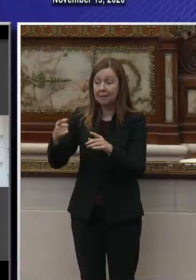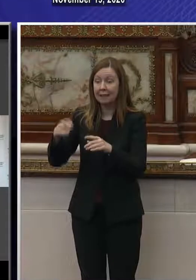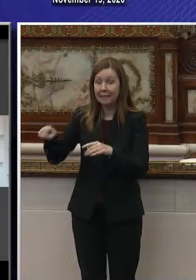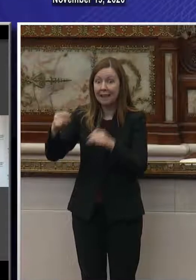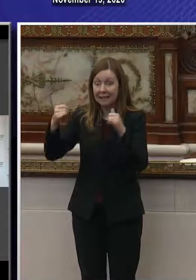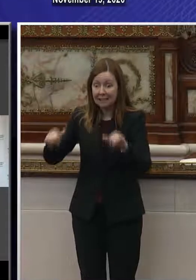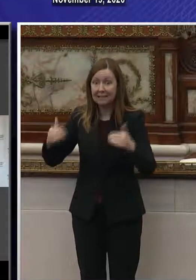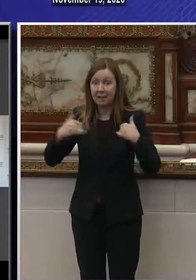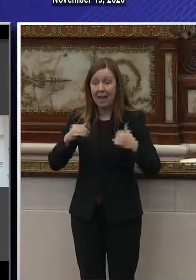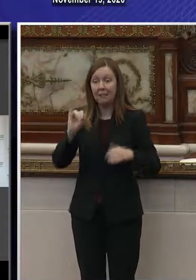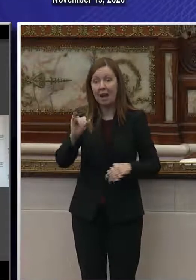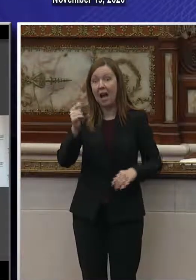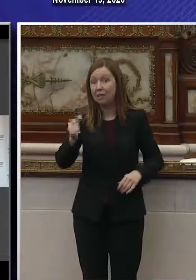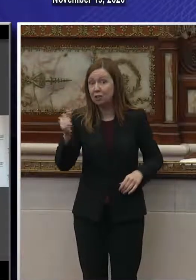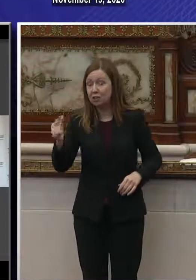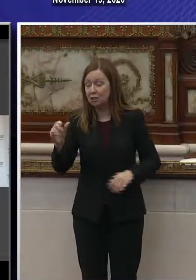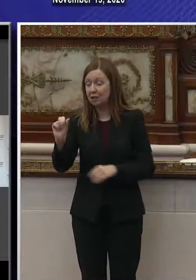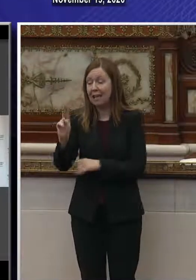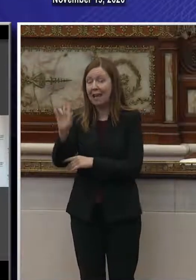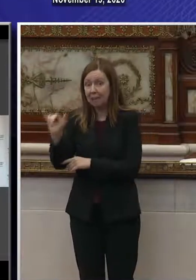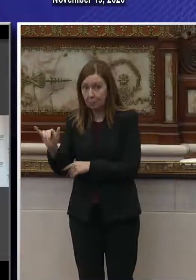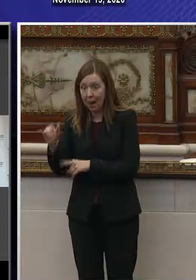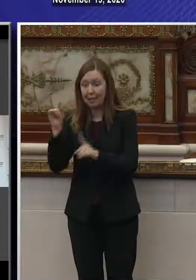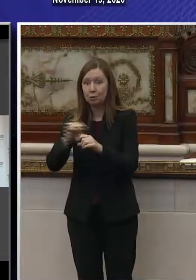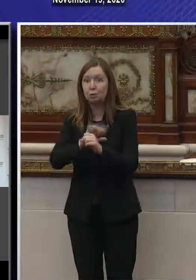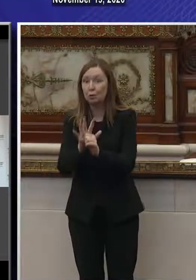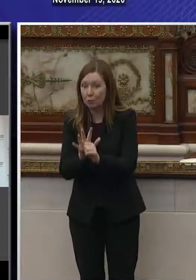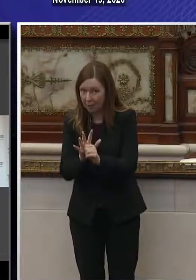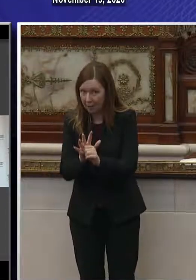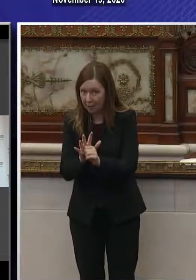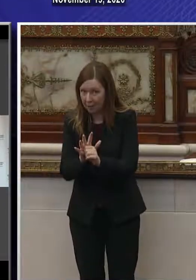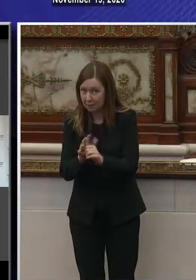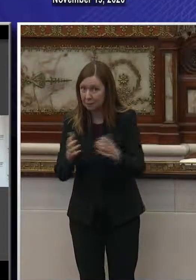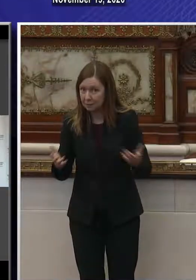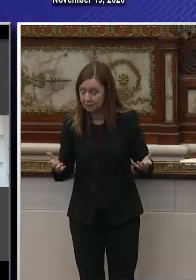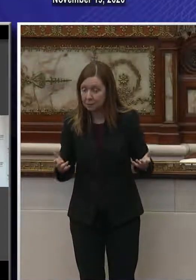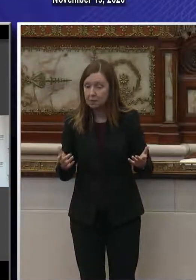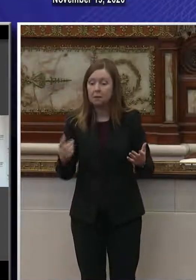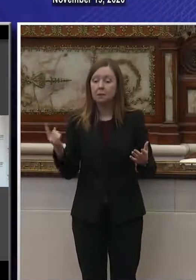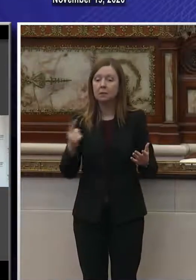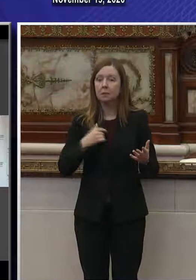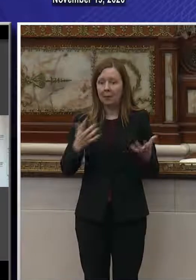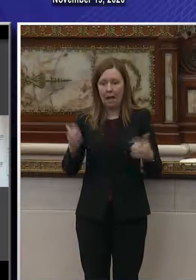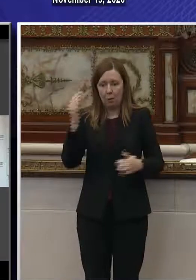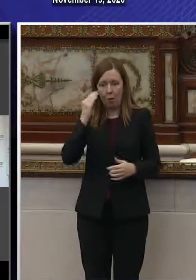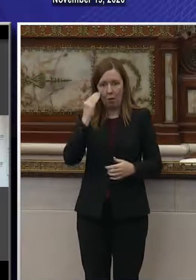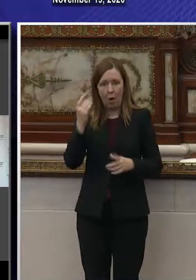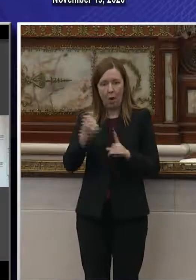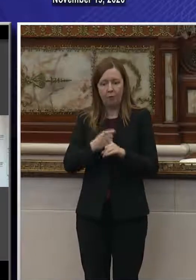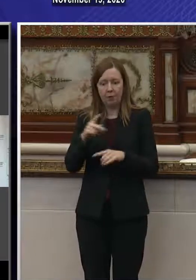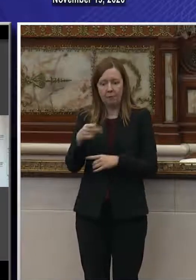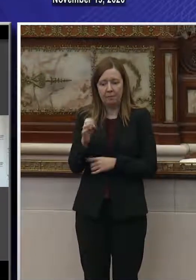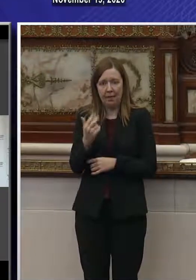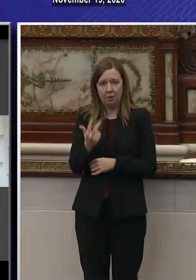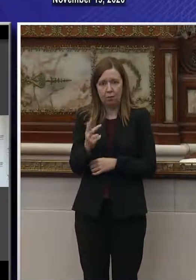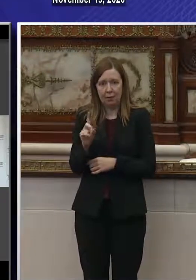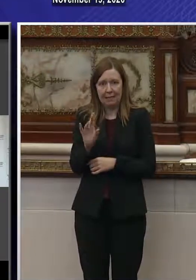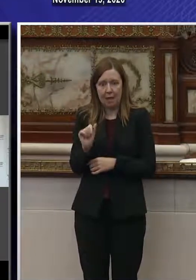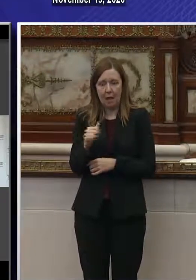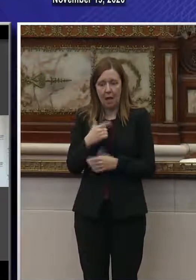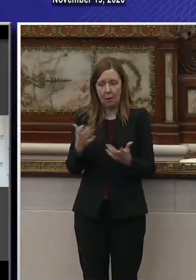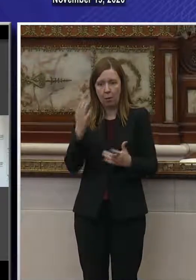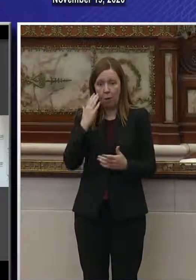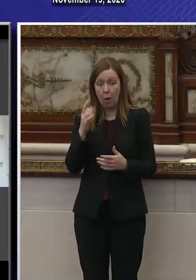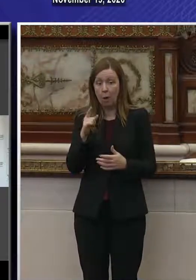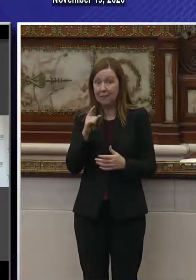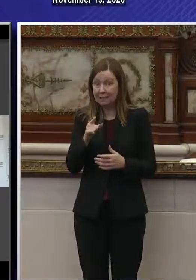have IgG antibodies to coronavirus. And something I would like to know from the phase 3 data is that,